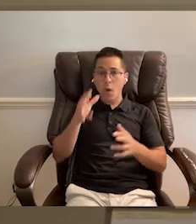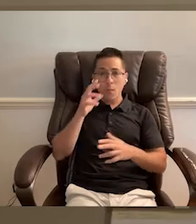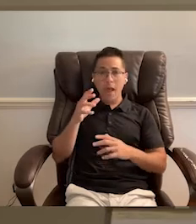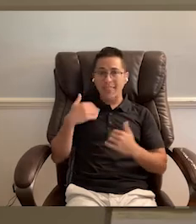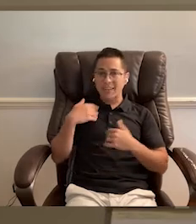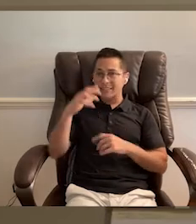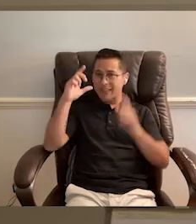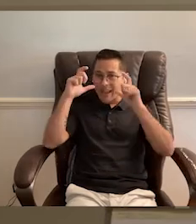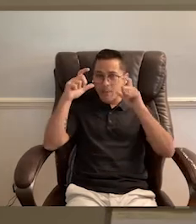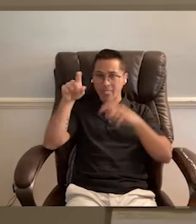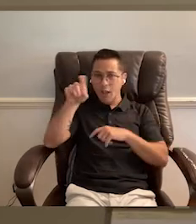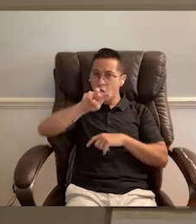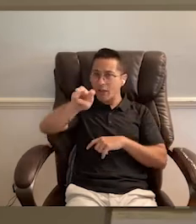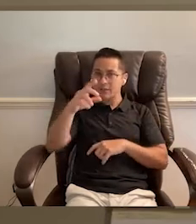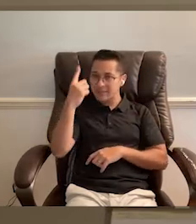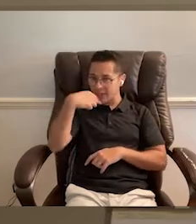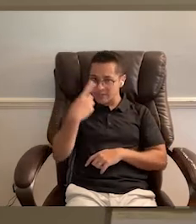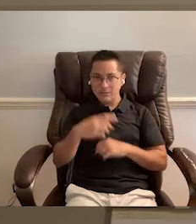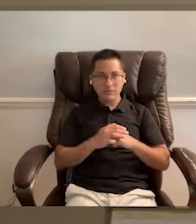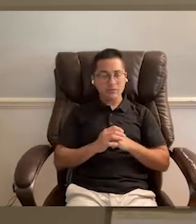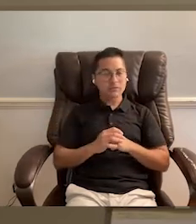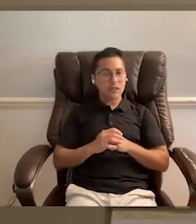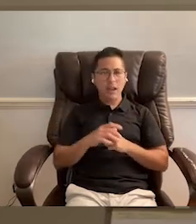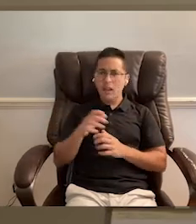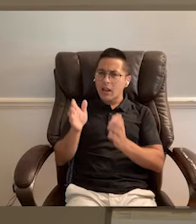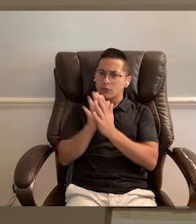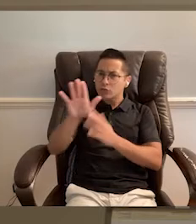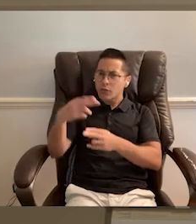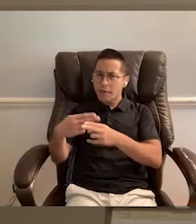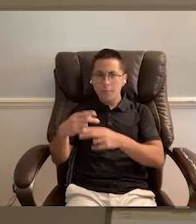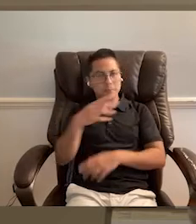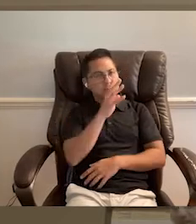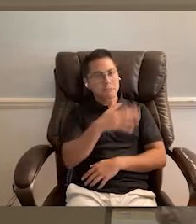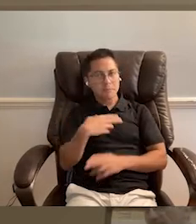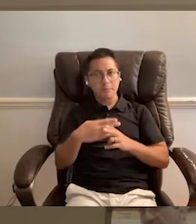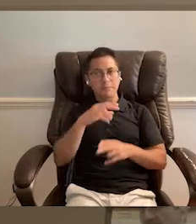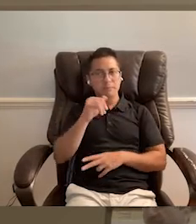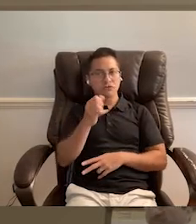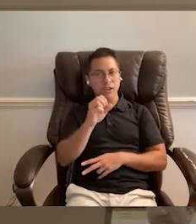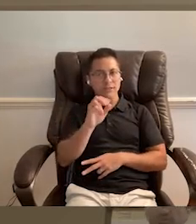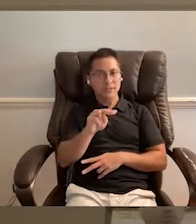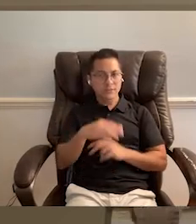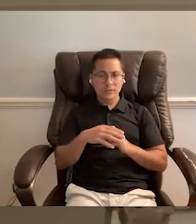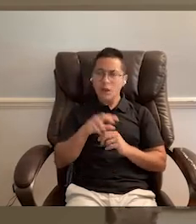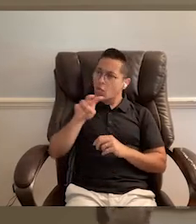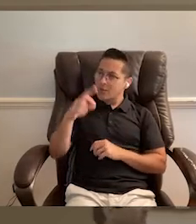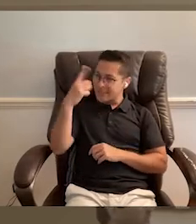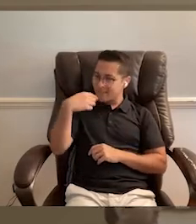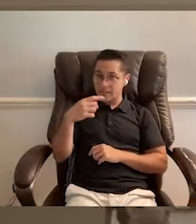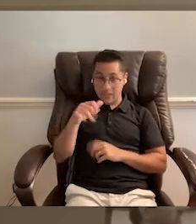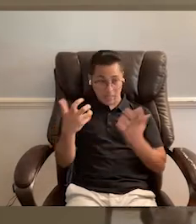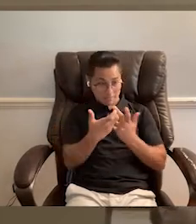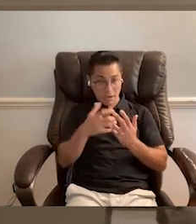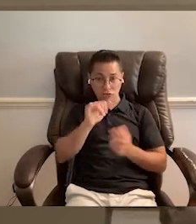the dishes for him. Okay, so we have a dishwasher here. He said, okay, go ahead and stack the dishes. Just recognize which one is bigger, which one is smaller, and stack them on